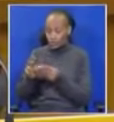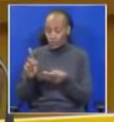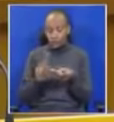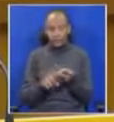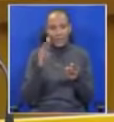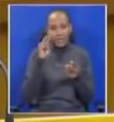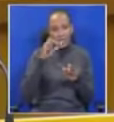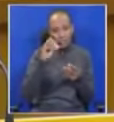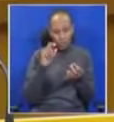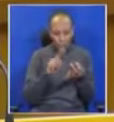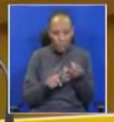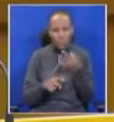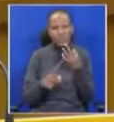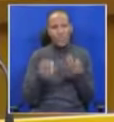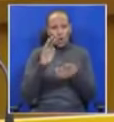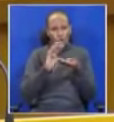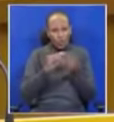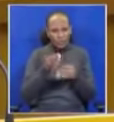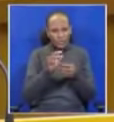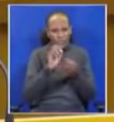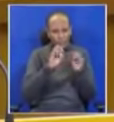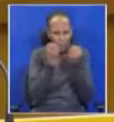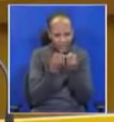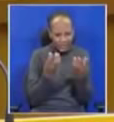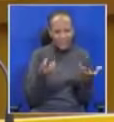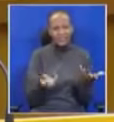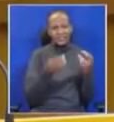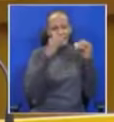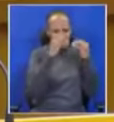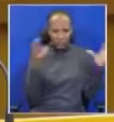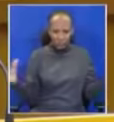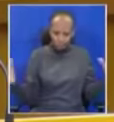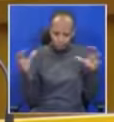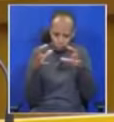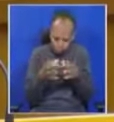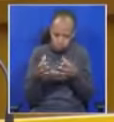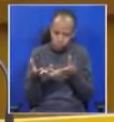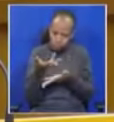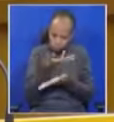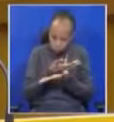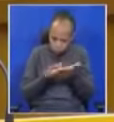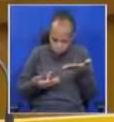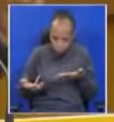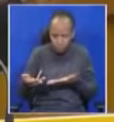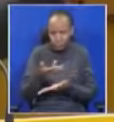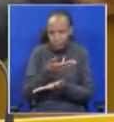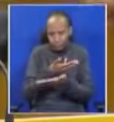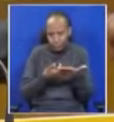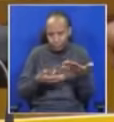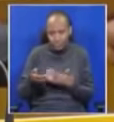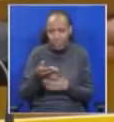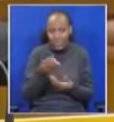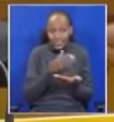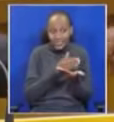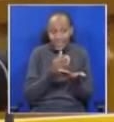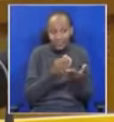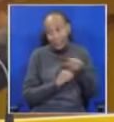community-based organizations, and indeed with businesses, many of who support your